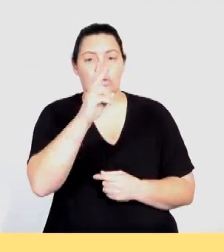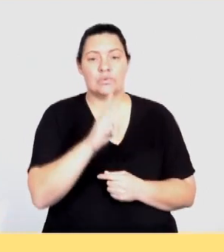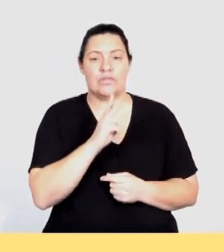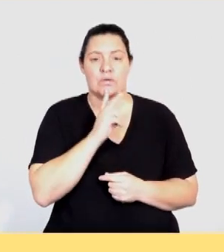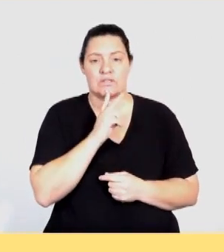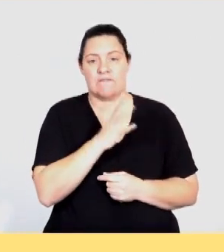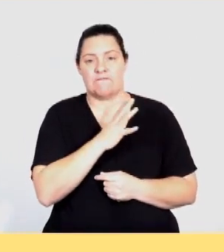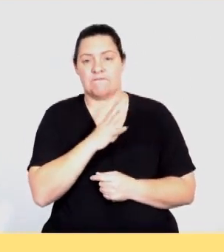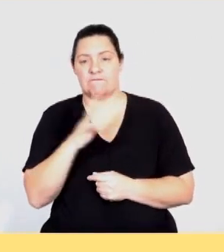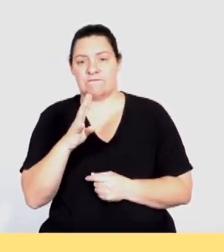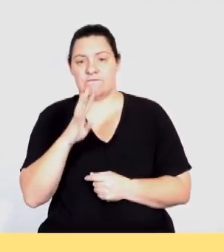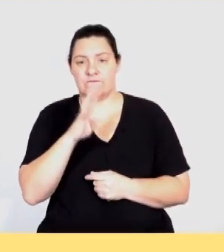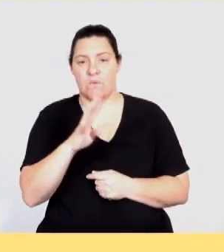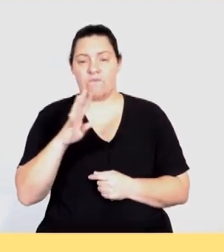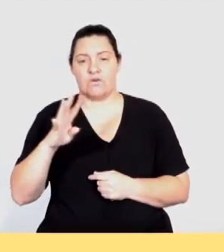get?